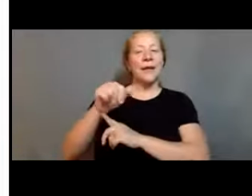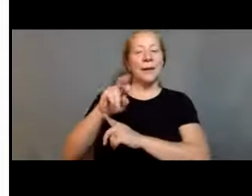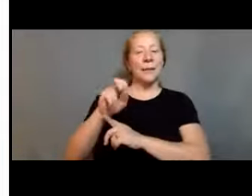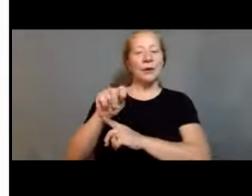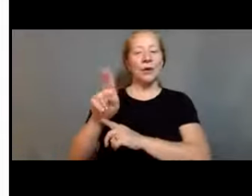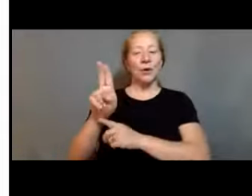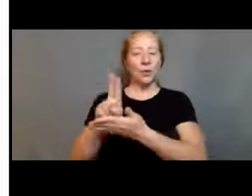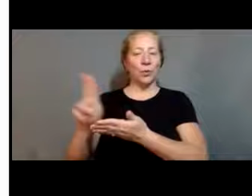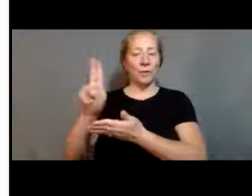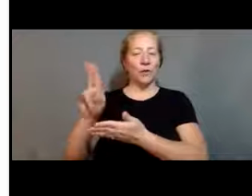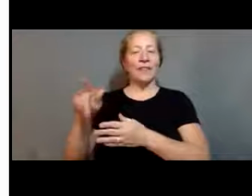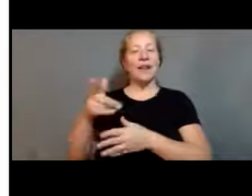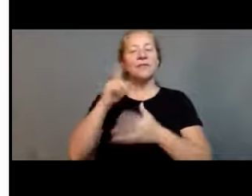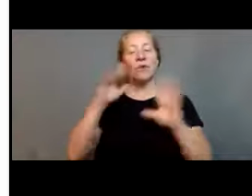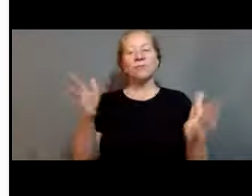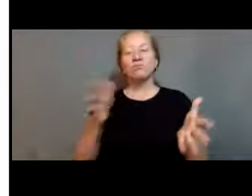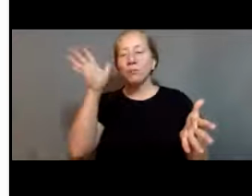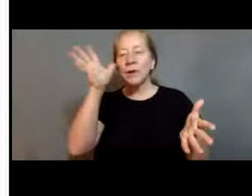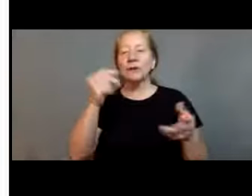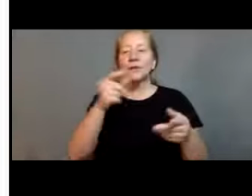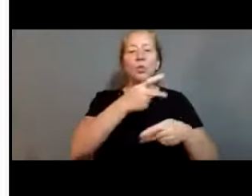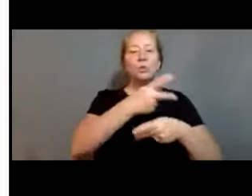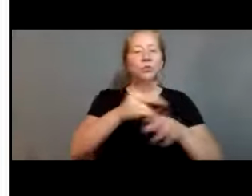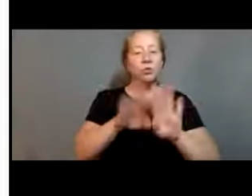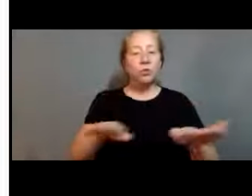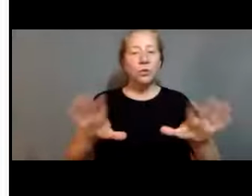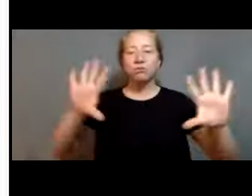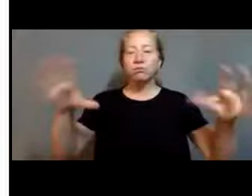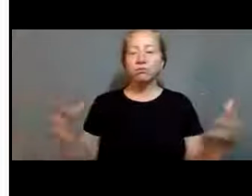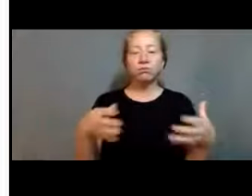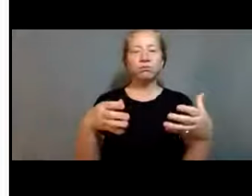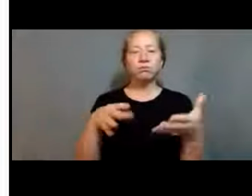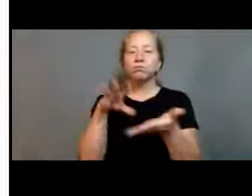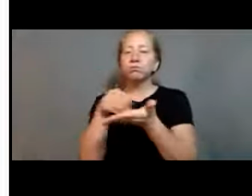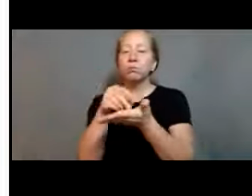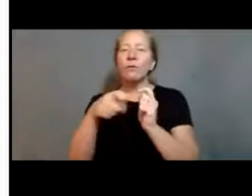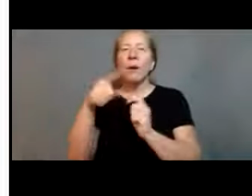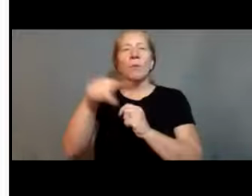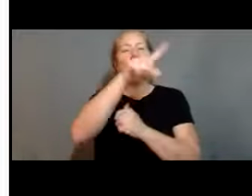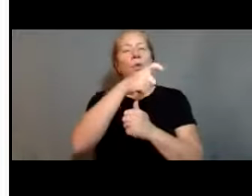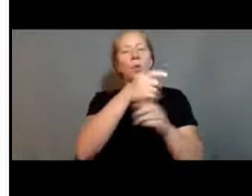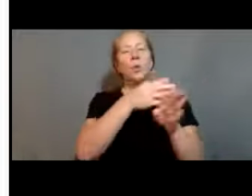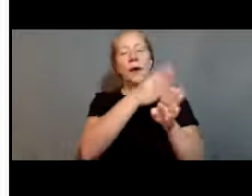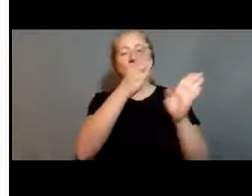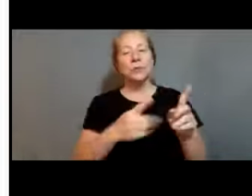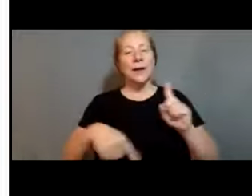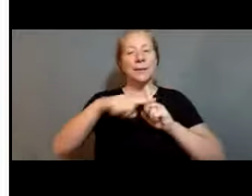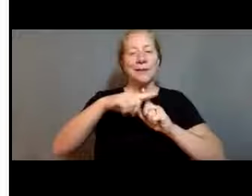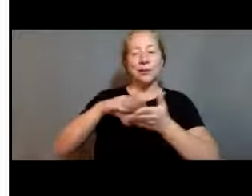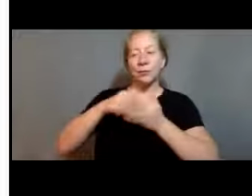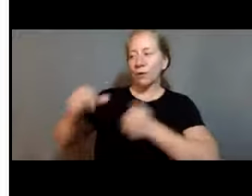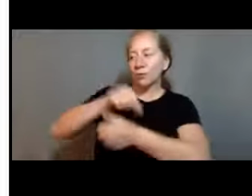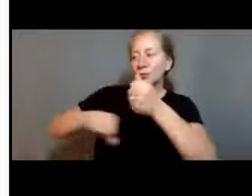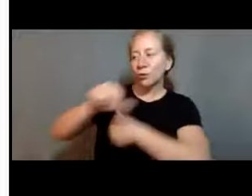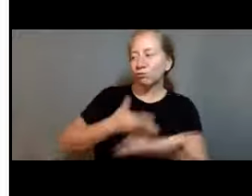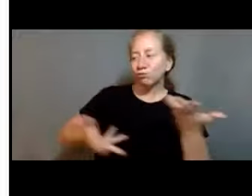forum to bring together parents and caregivers to learn from experts and each other. For those